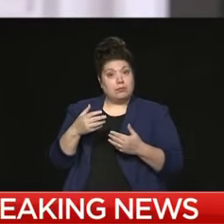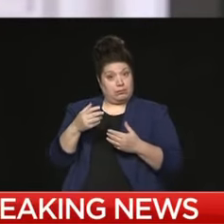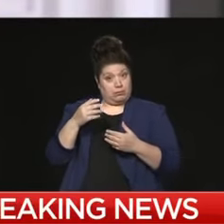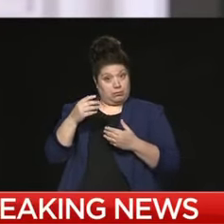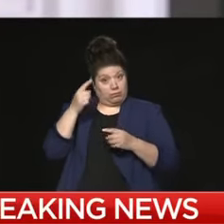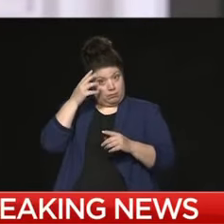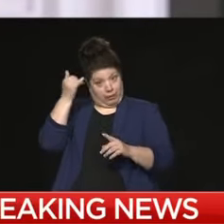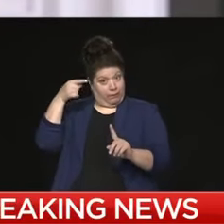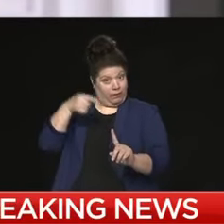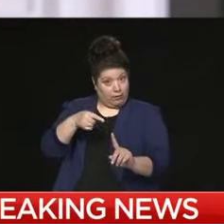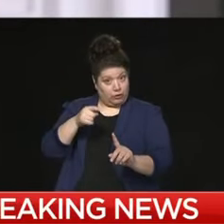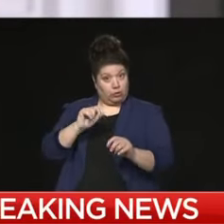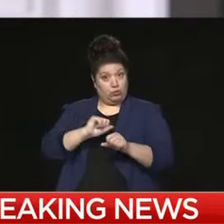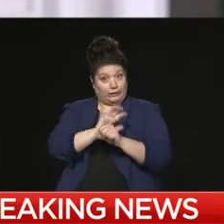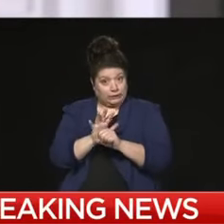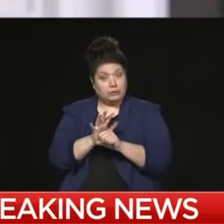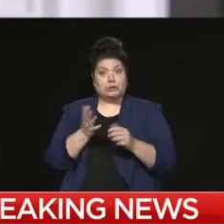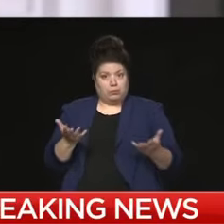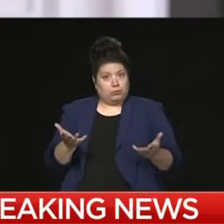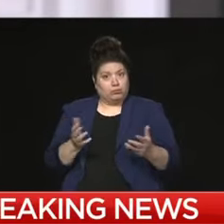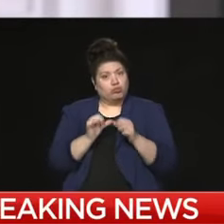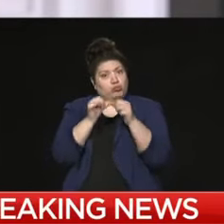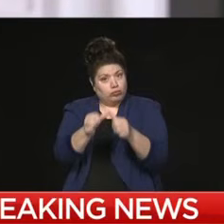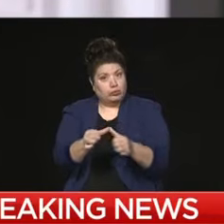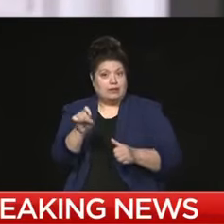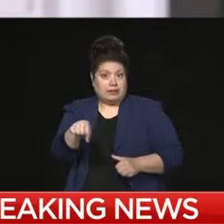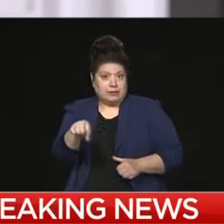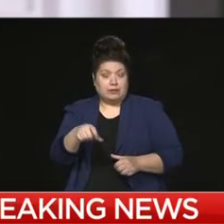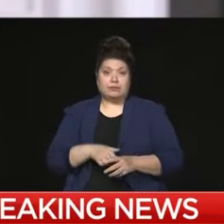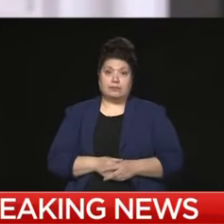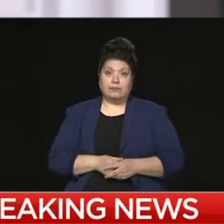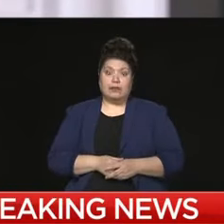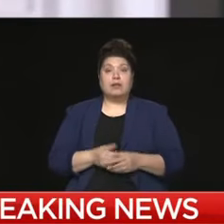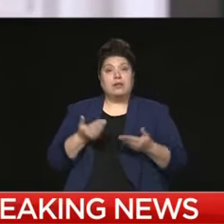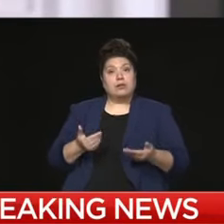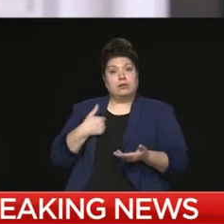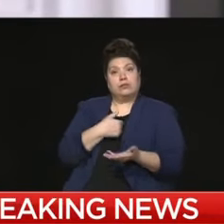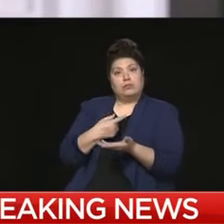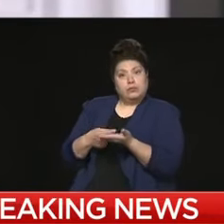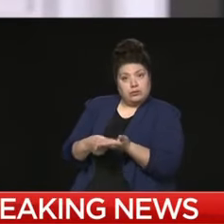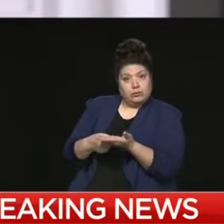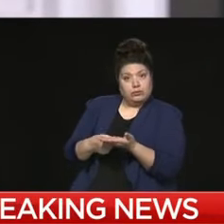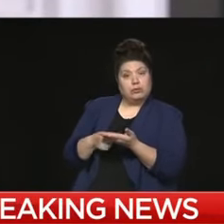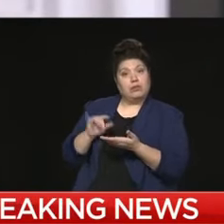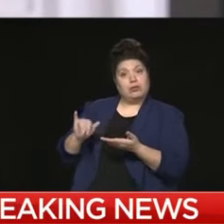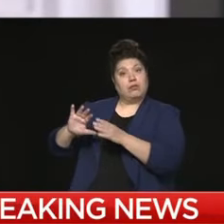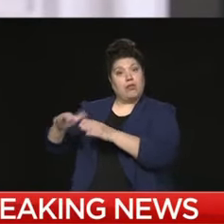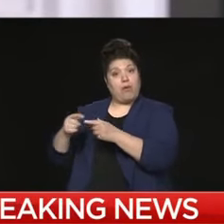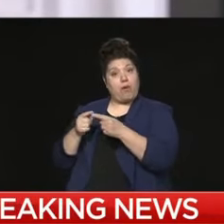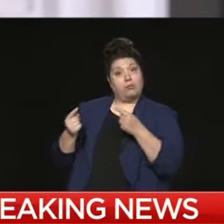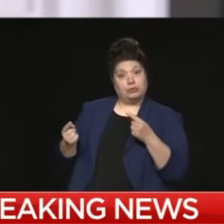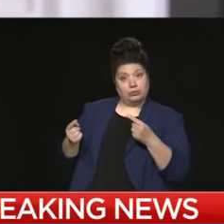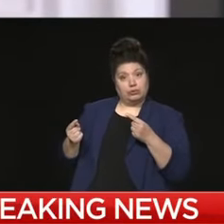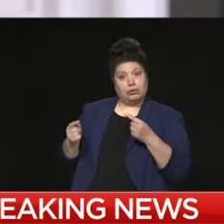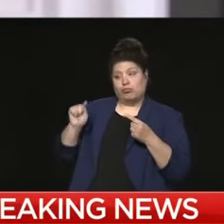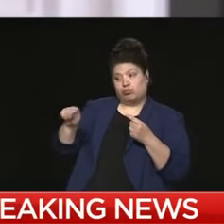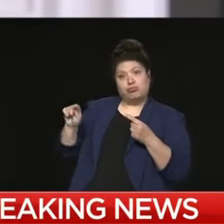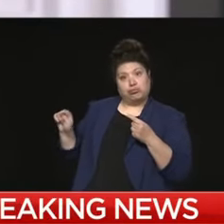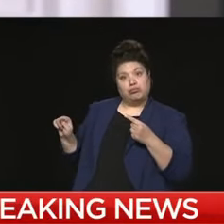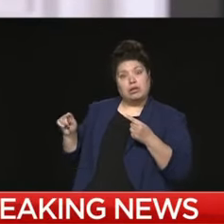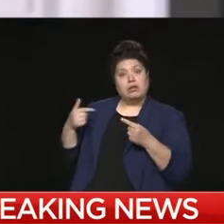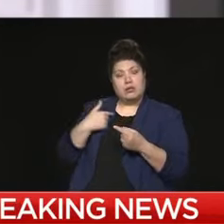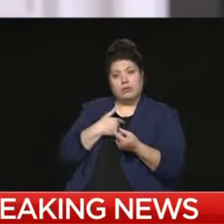but because of the crisis. We are in talks with the opposition parties to make sure that we find the